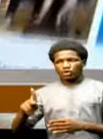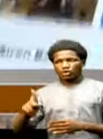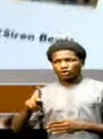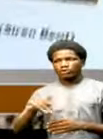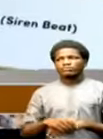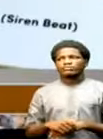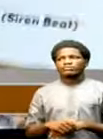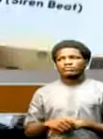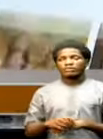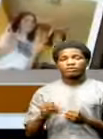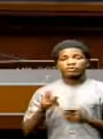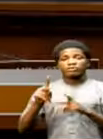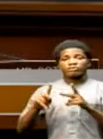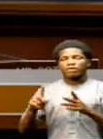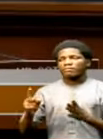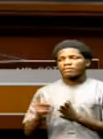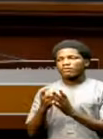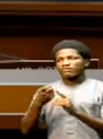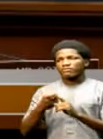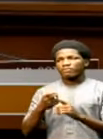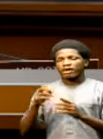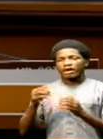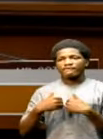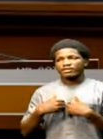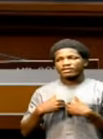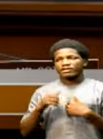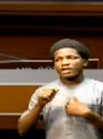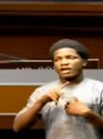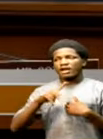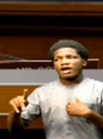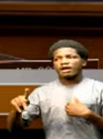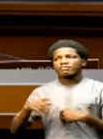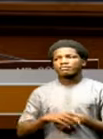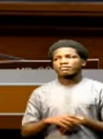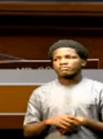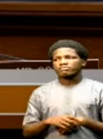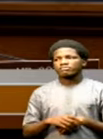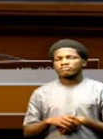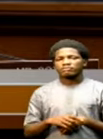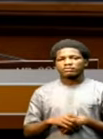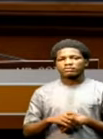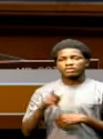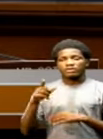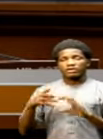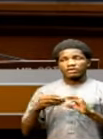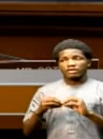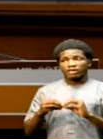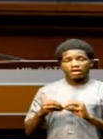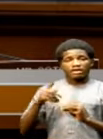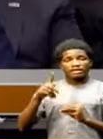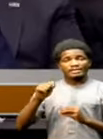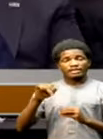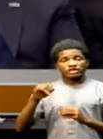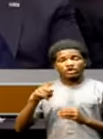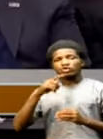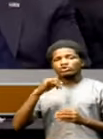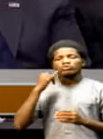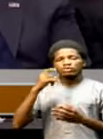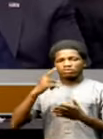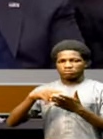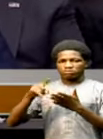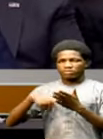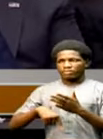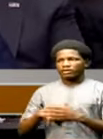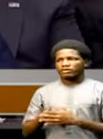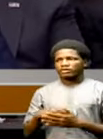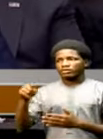the app installed. TikTok needs to be an American company with American values. TikTok CEO Shouzi Chu had appeared before